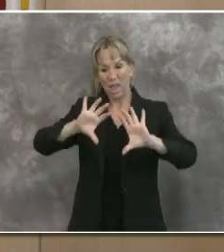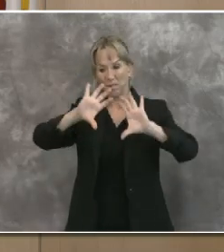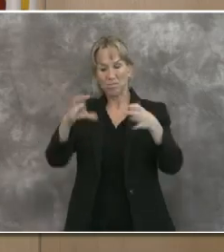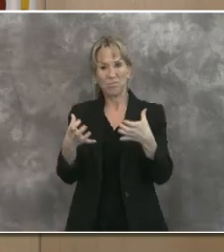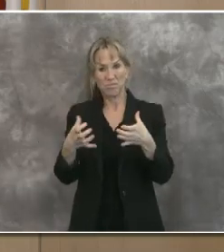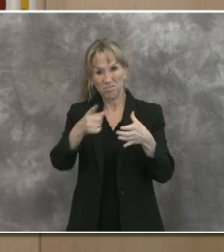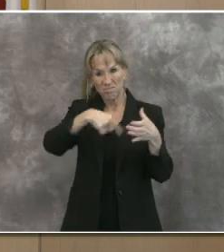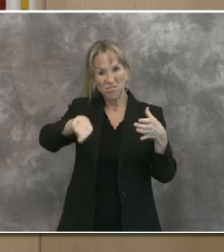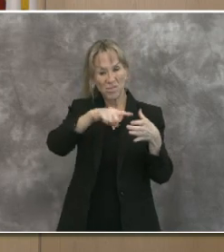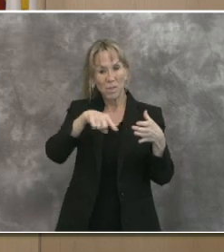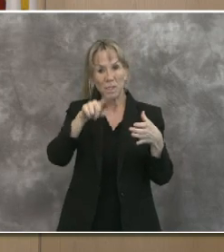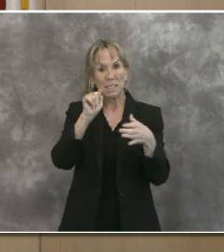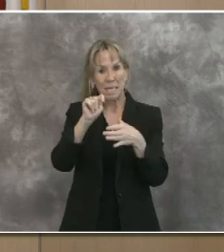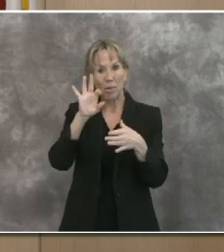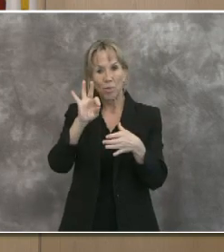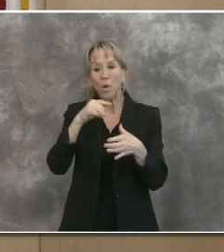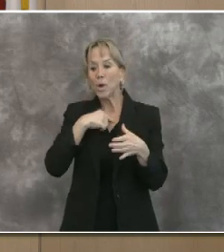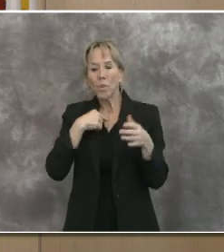that daily looks at